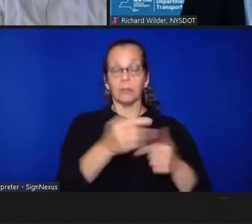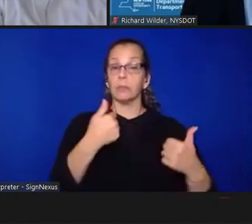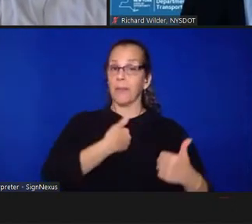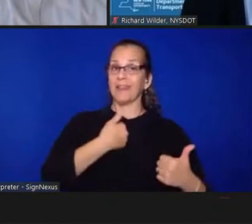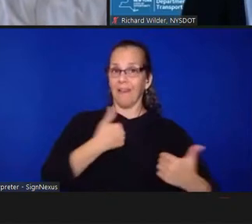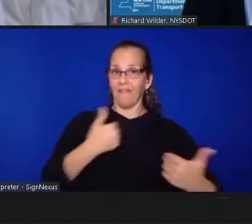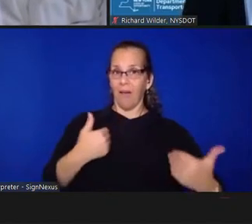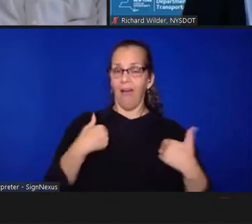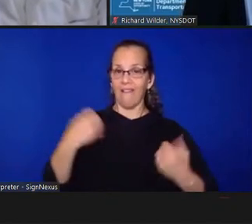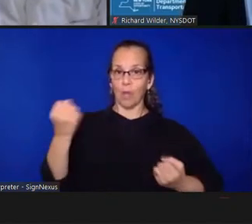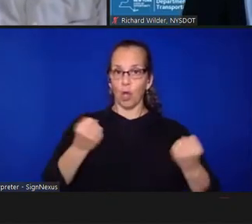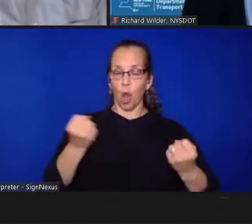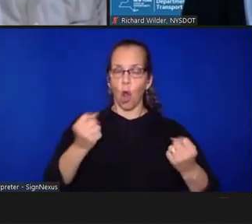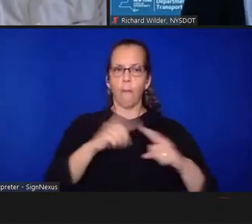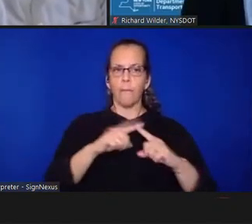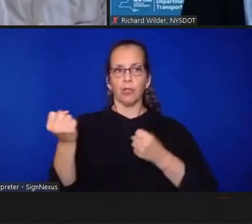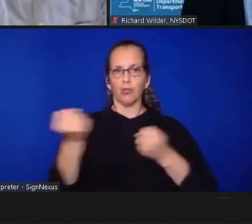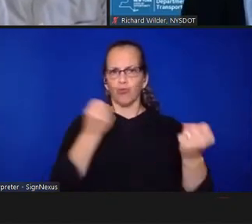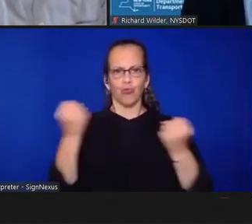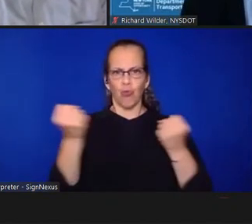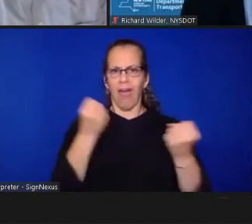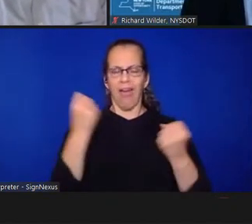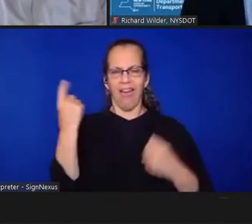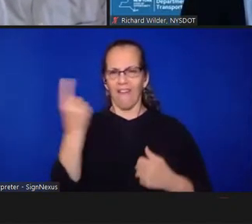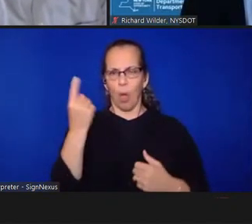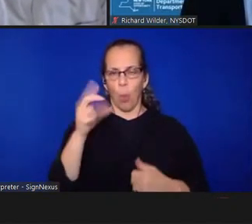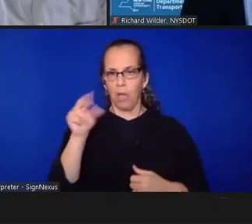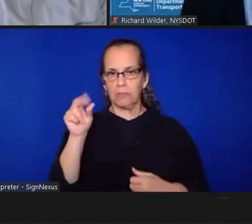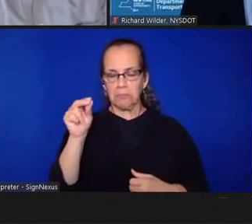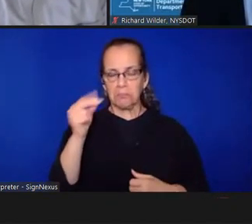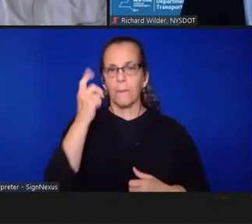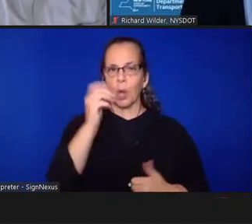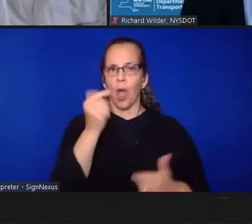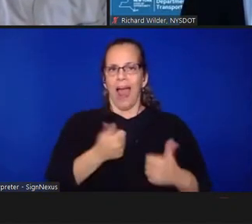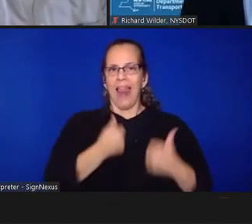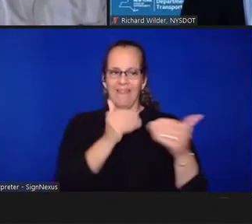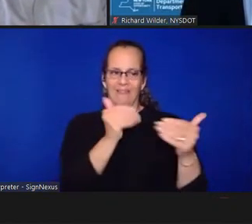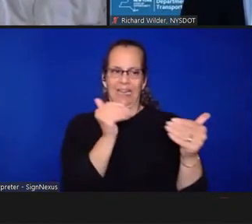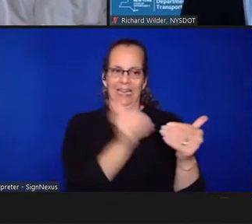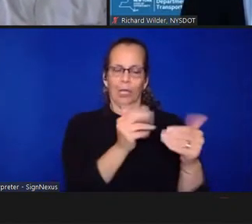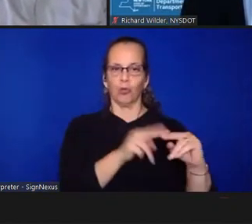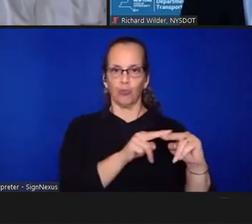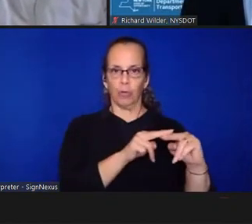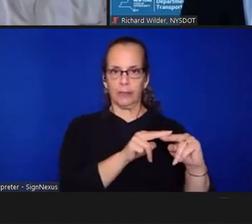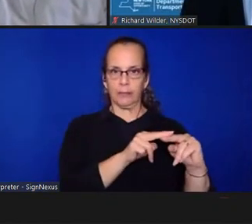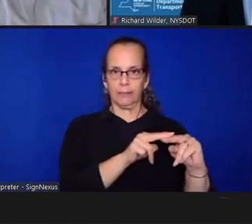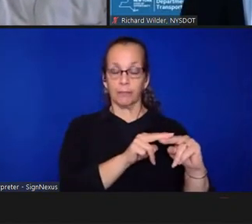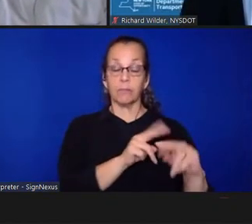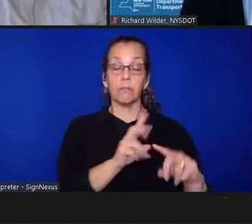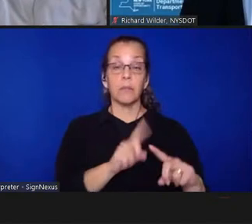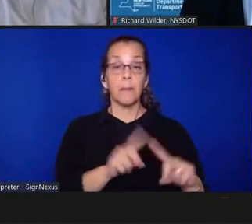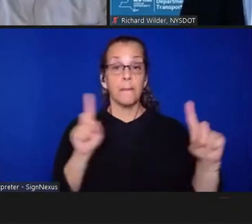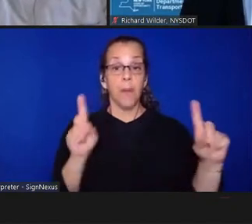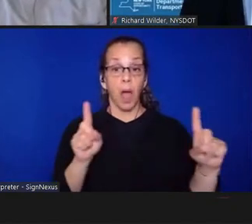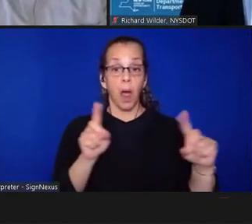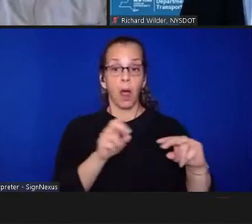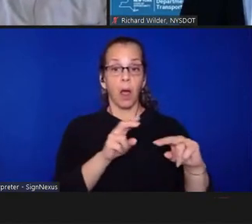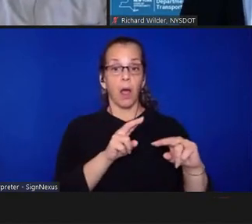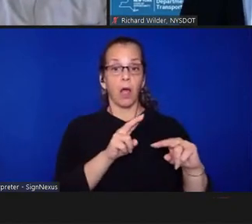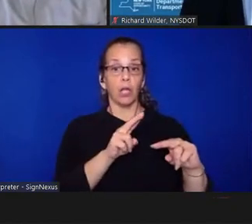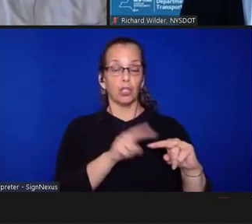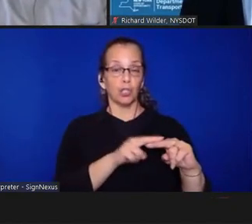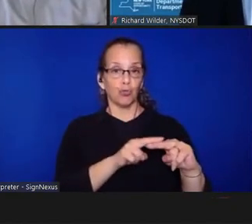I don't drive it all the time because I live near a train station that said the train stops running